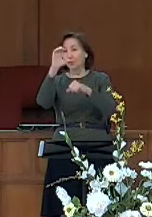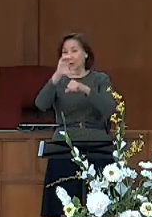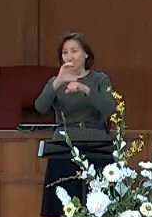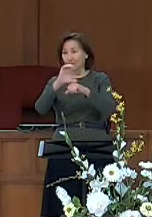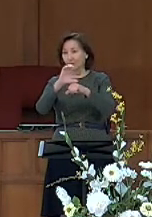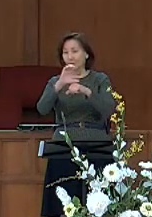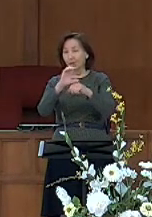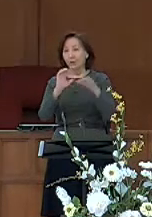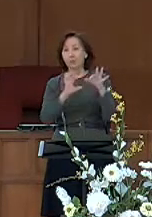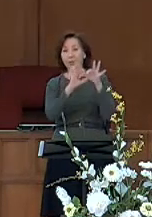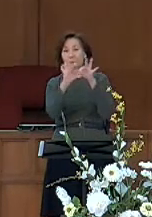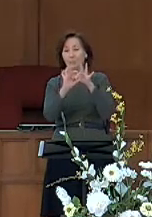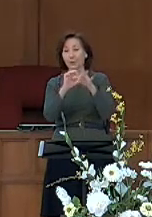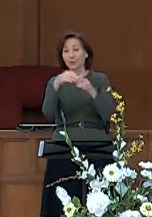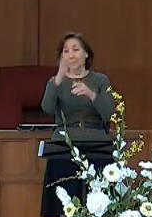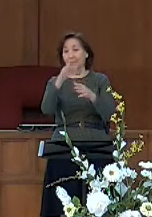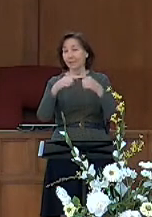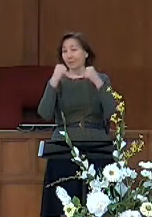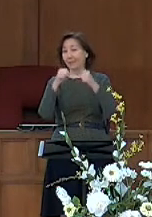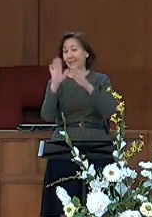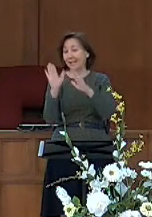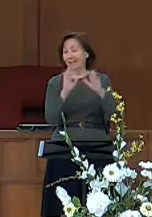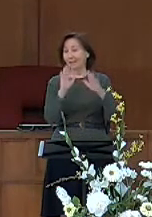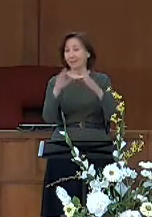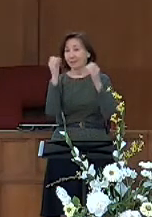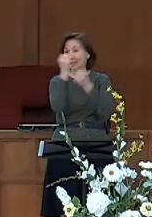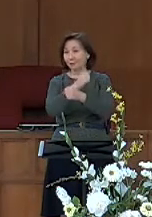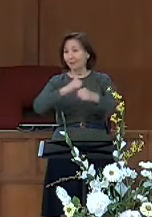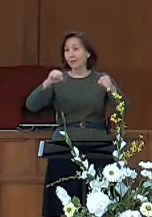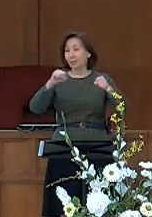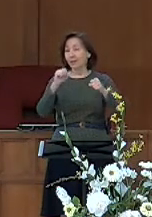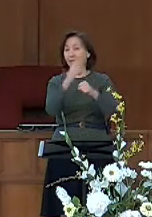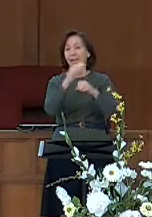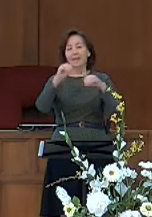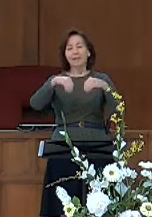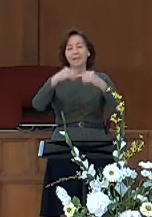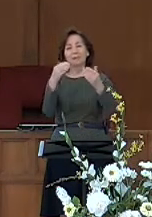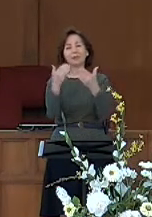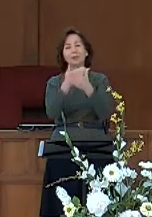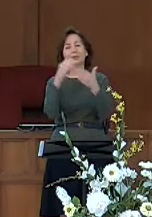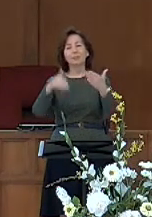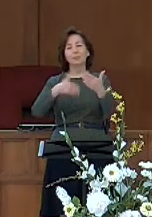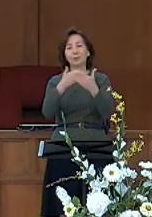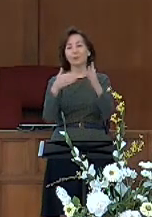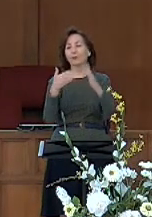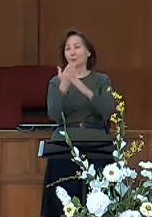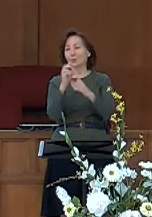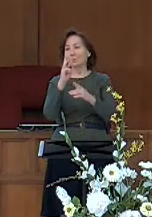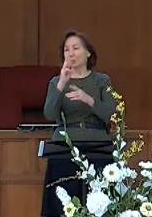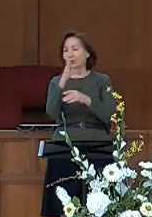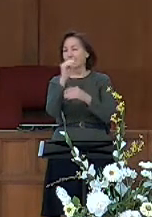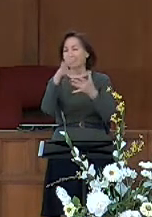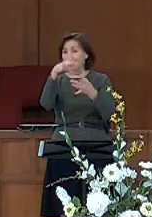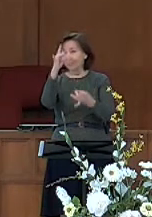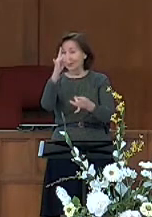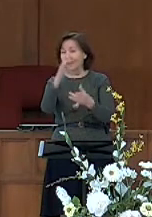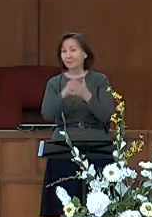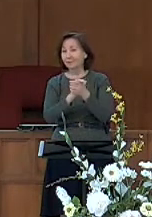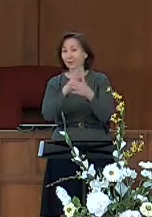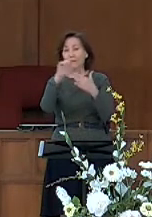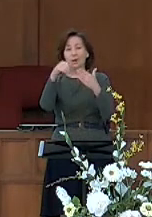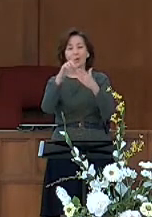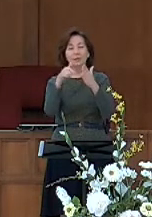are incorporated into God's mighty acts of salvation and given new birth through water and the Spirit. All